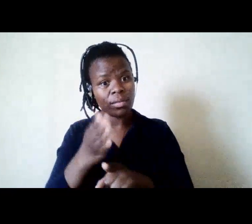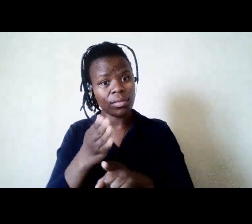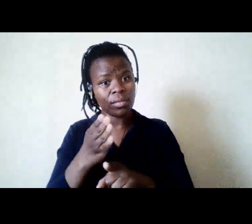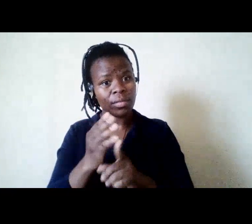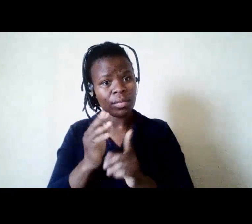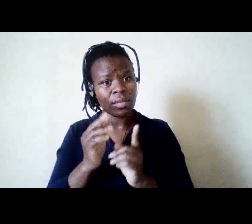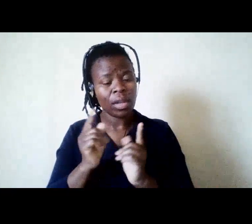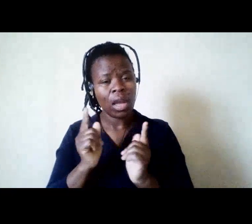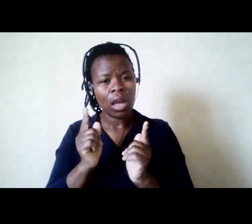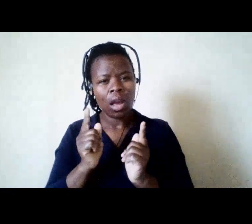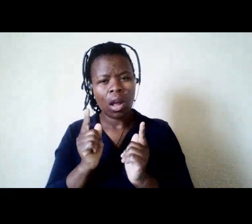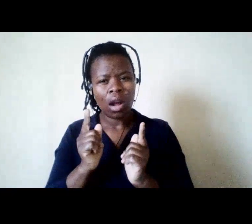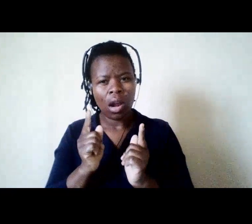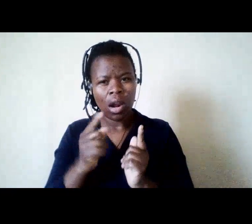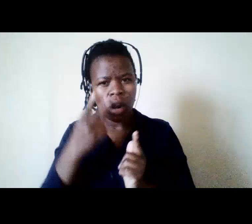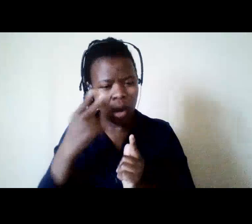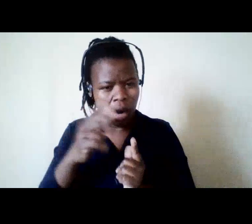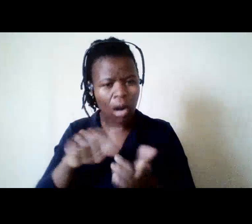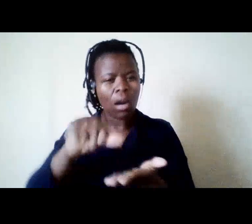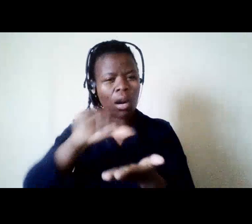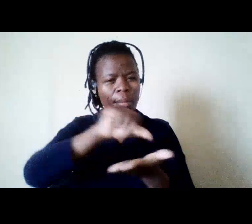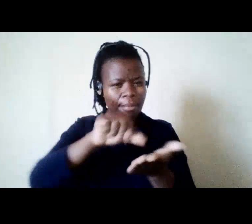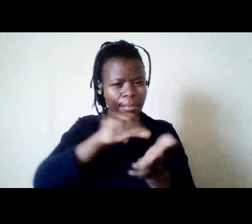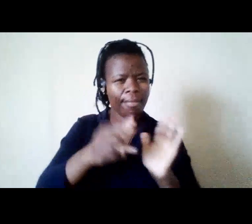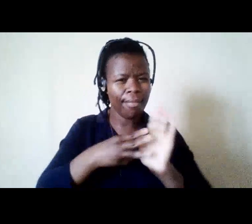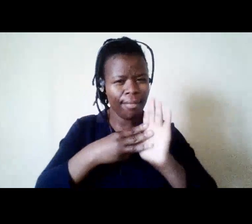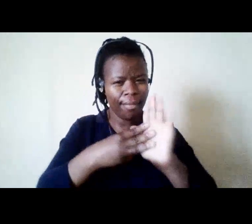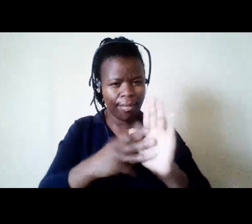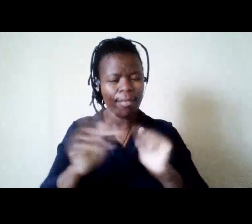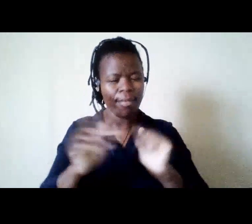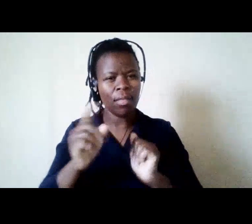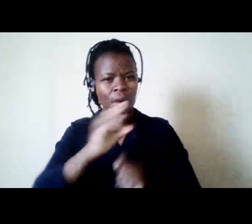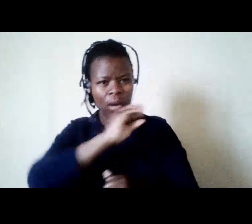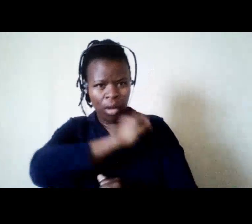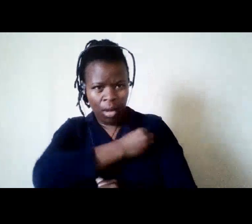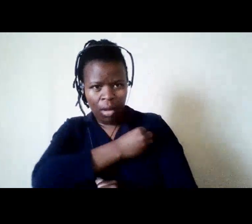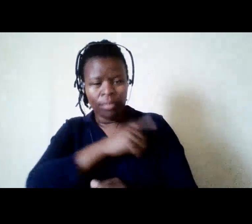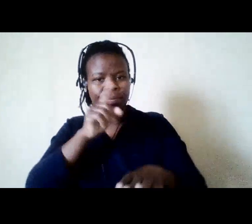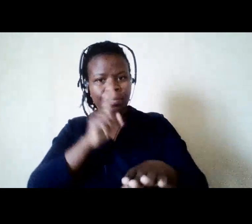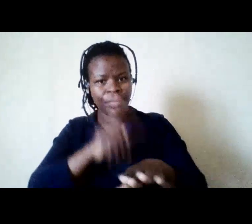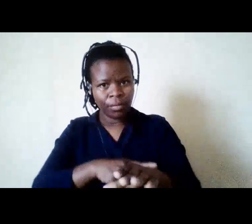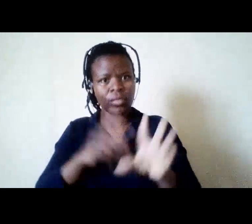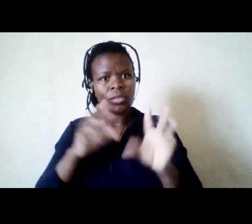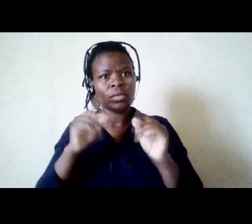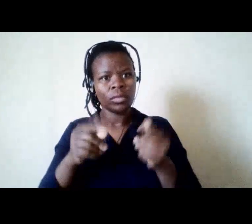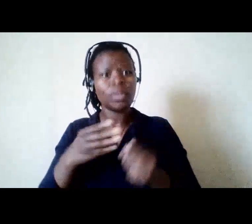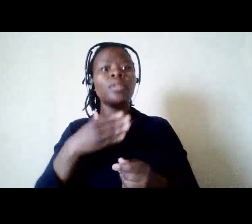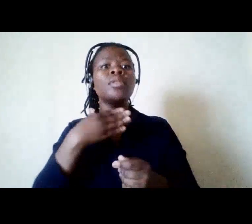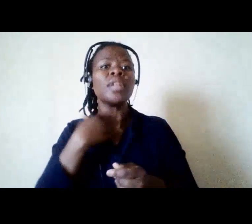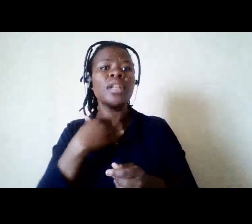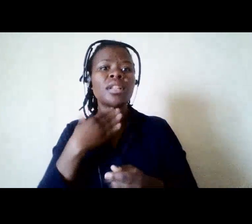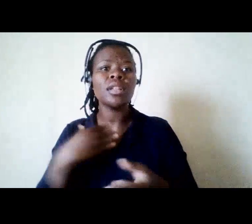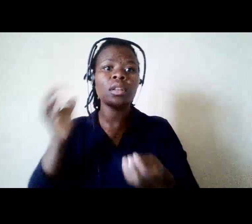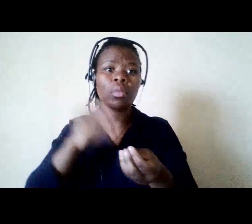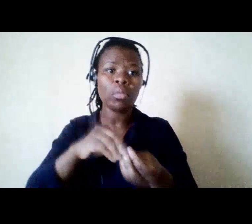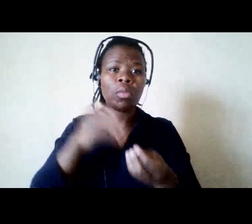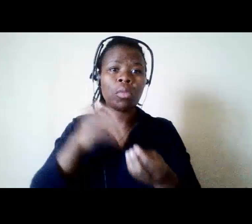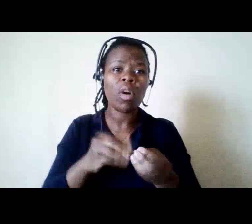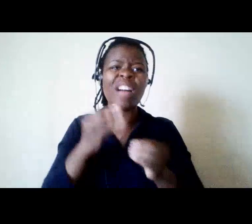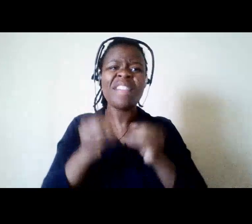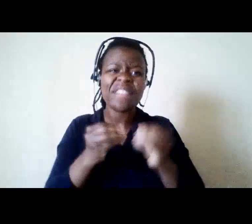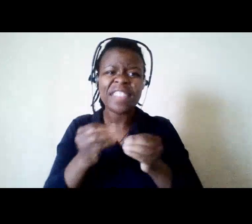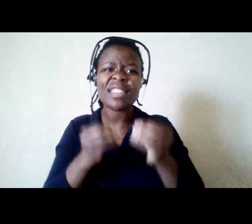model of disability when you are more interested in fixing, because it's either